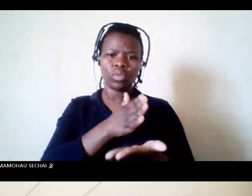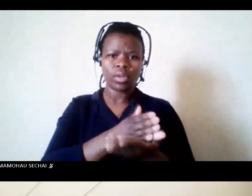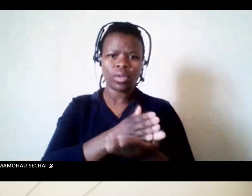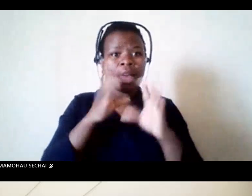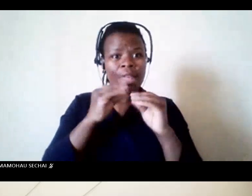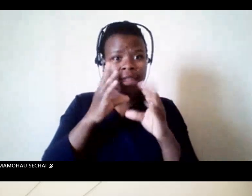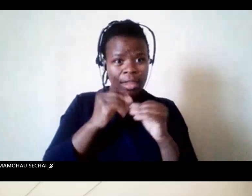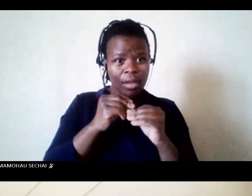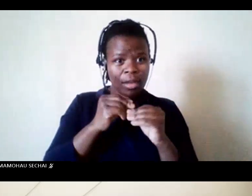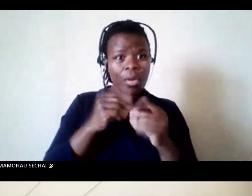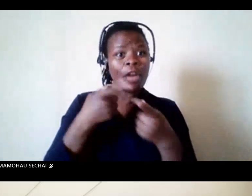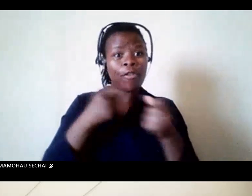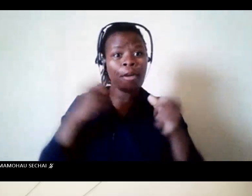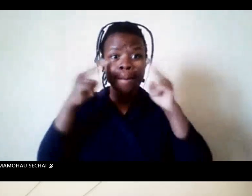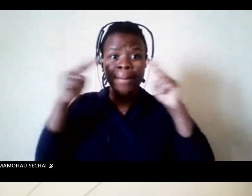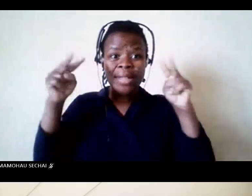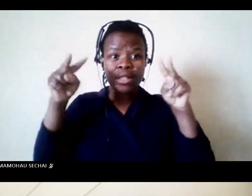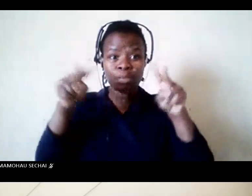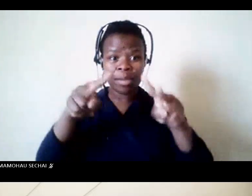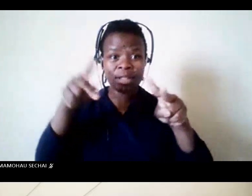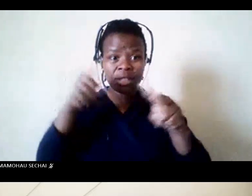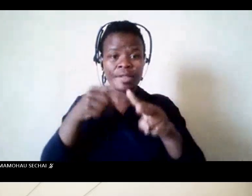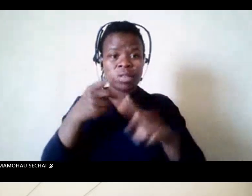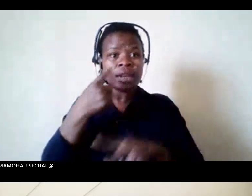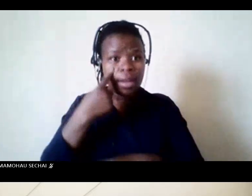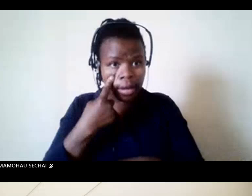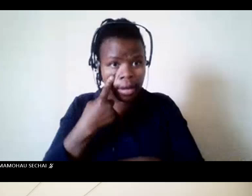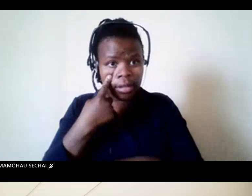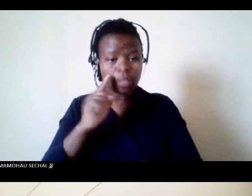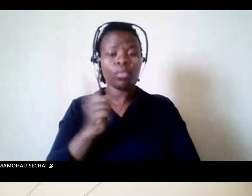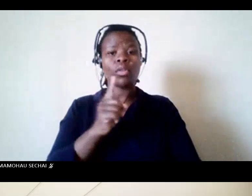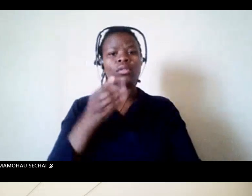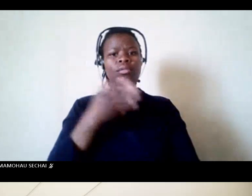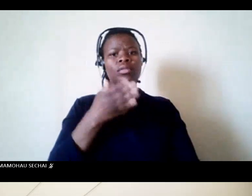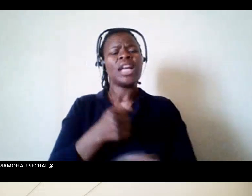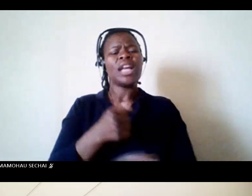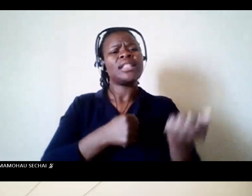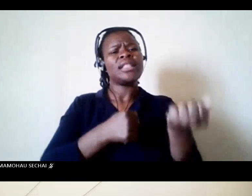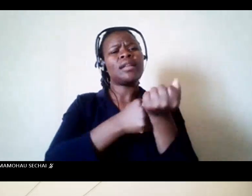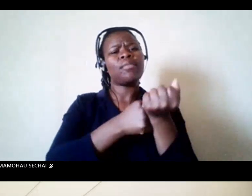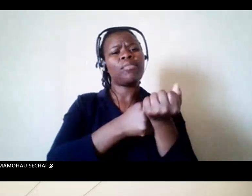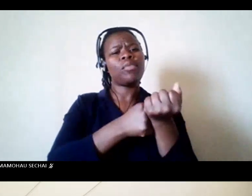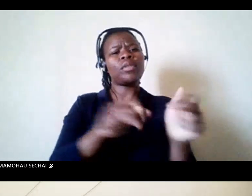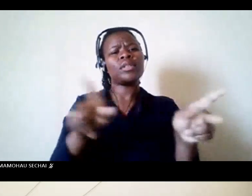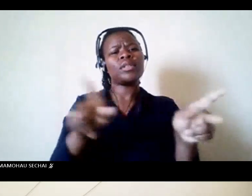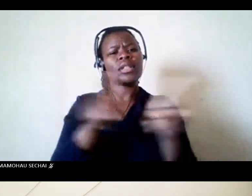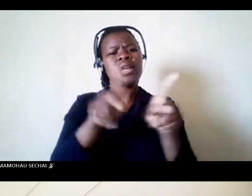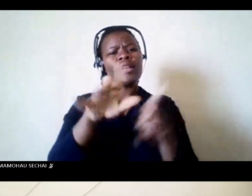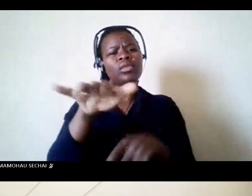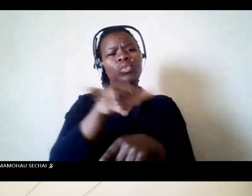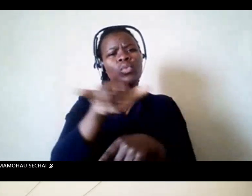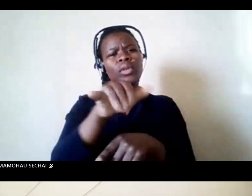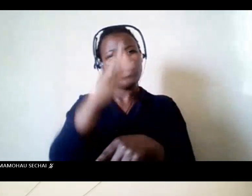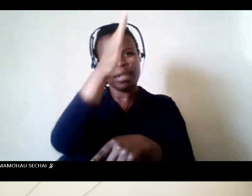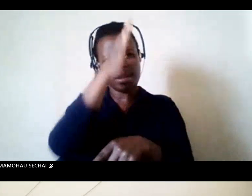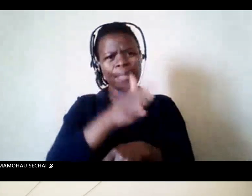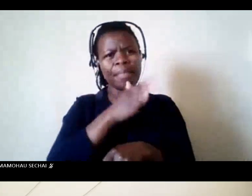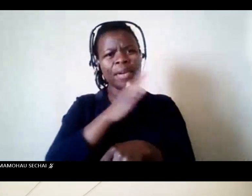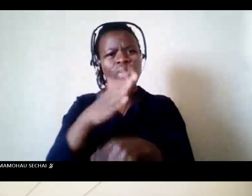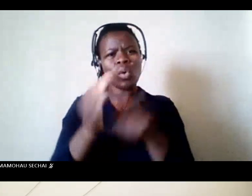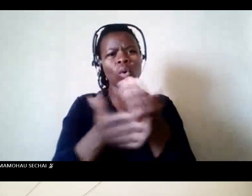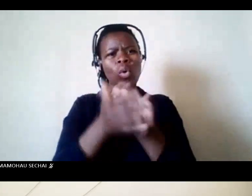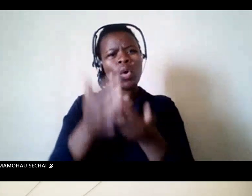that perspective, right? When we look at the type of support that parents or caregivers of learners